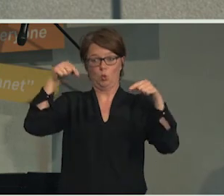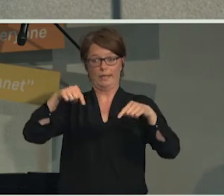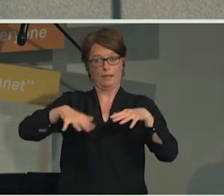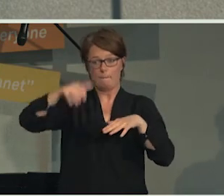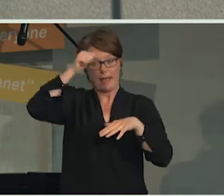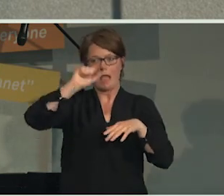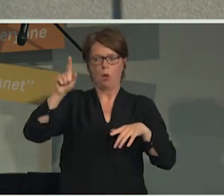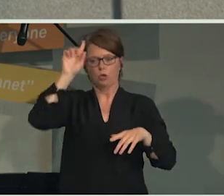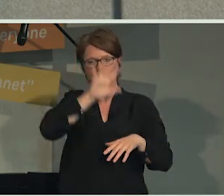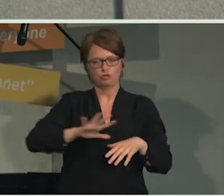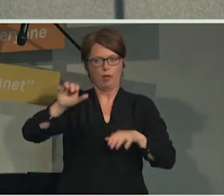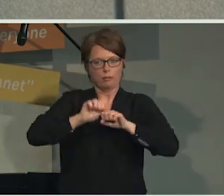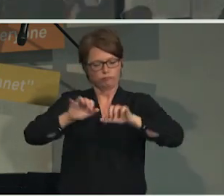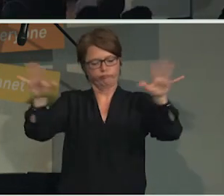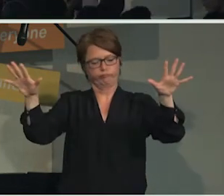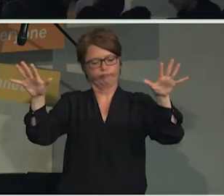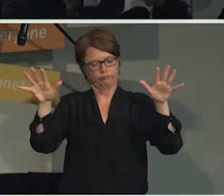ADEFRA.